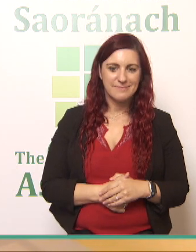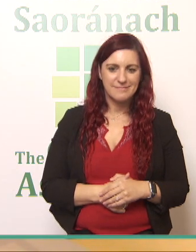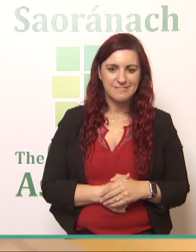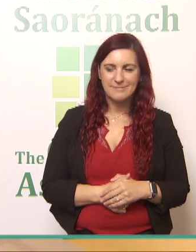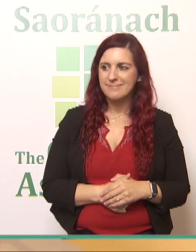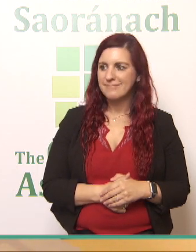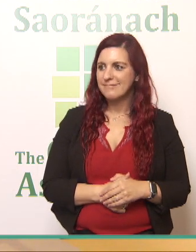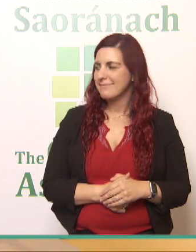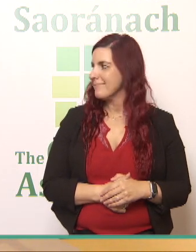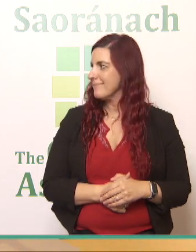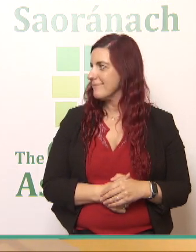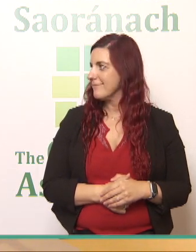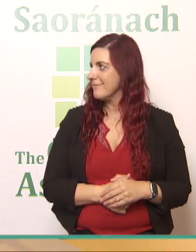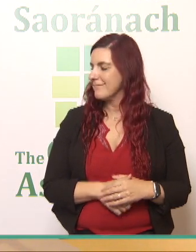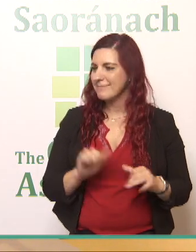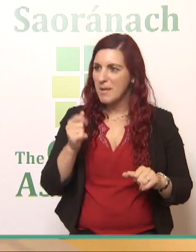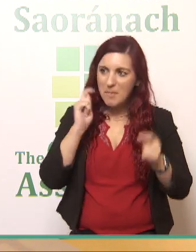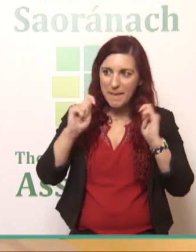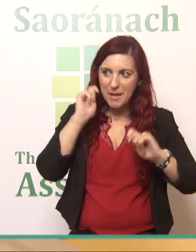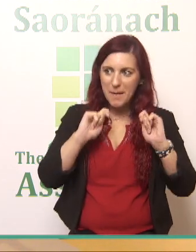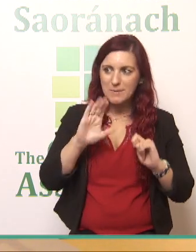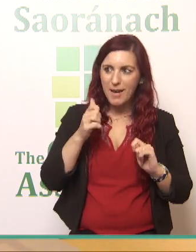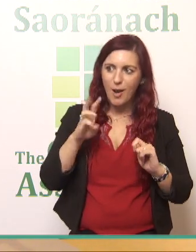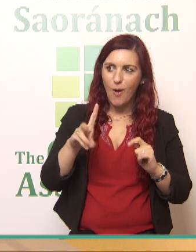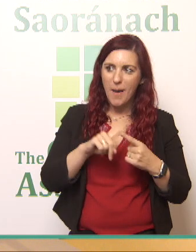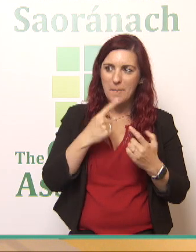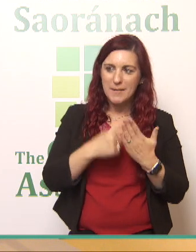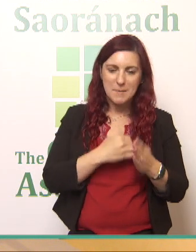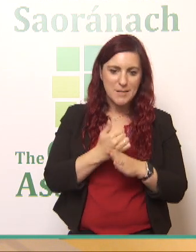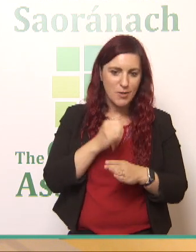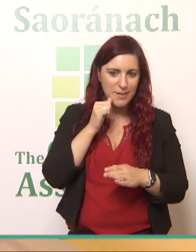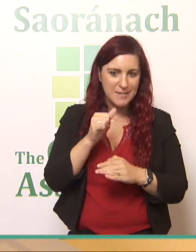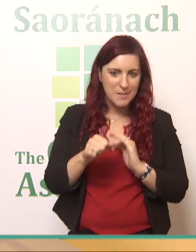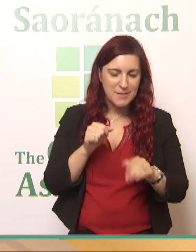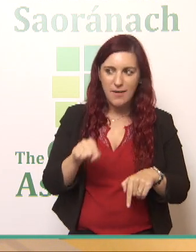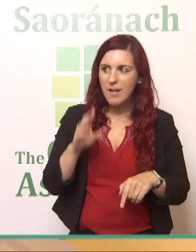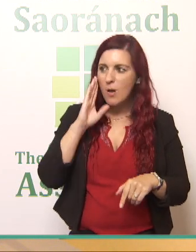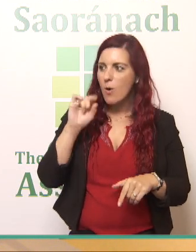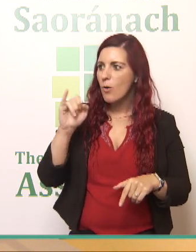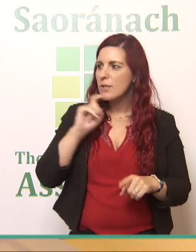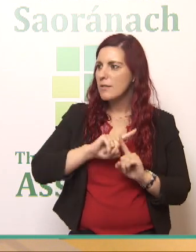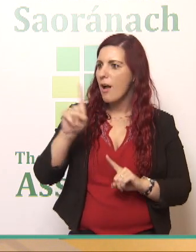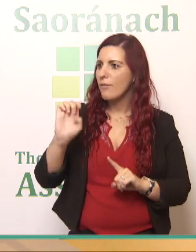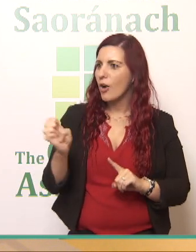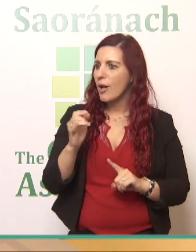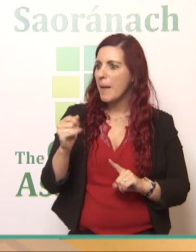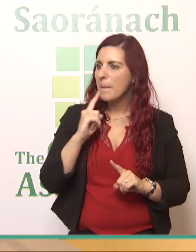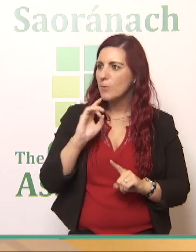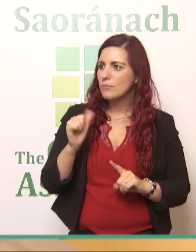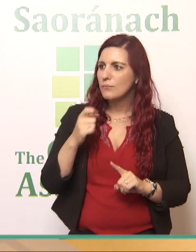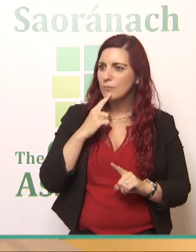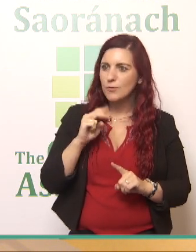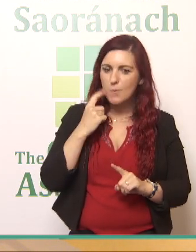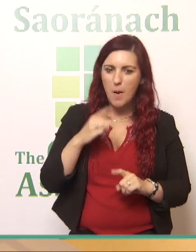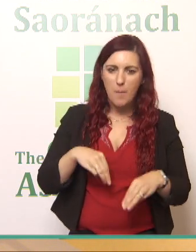And she may well consider a future in law and politics based on her experiences here. And Coach had to go early, but she's due a great grandchild tomorrow